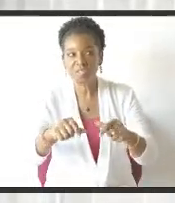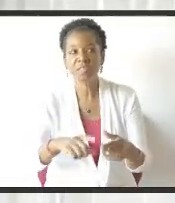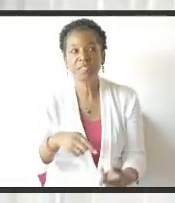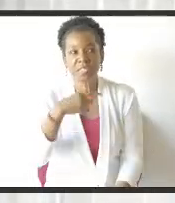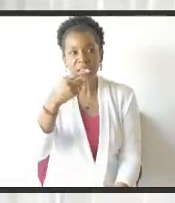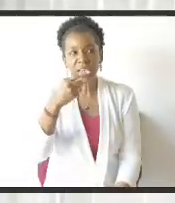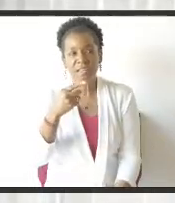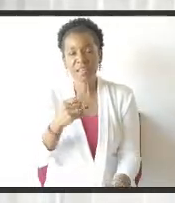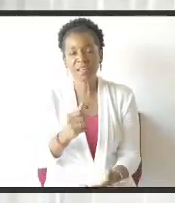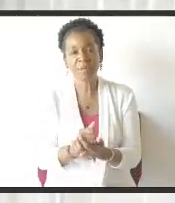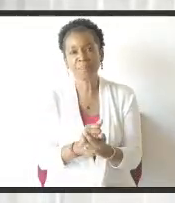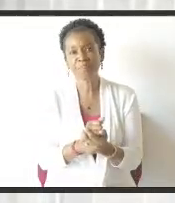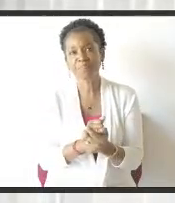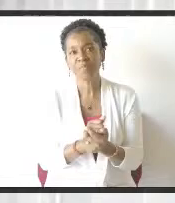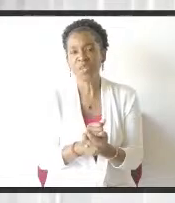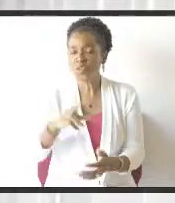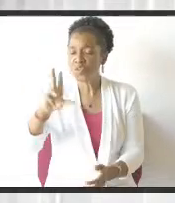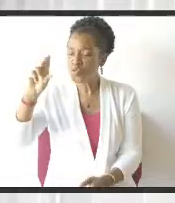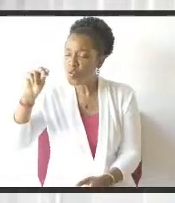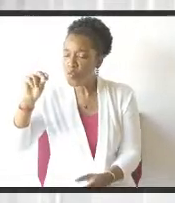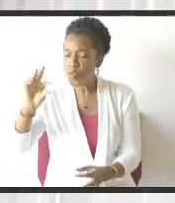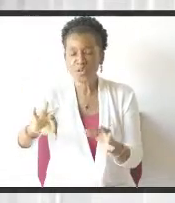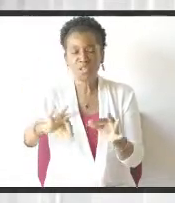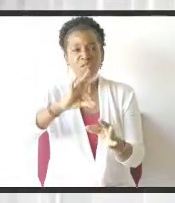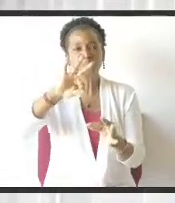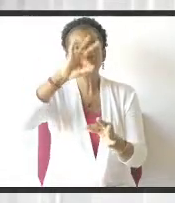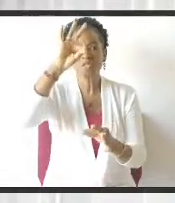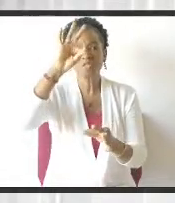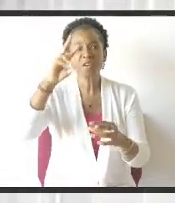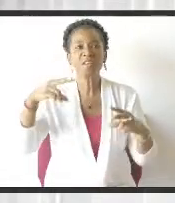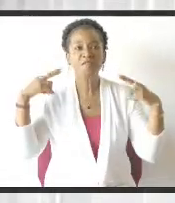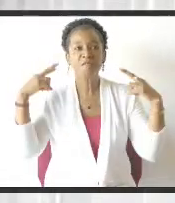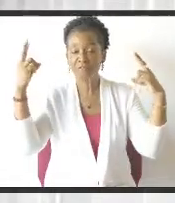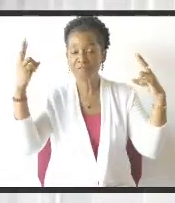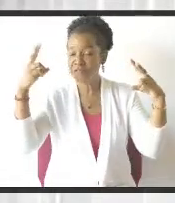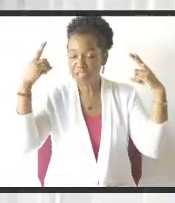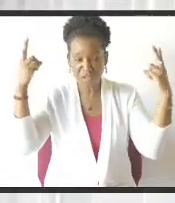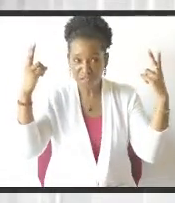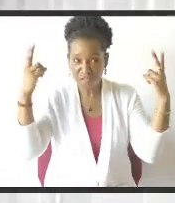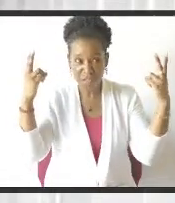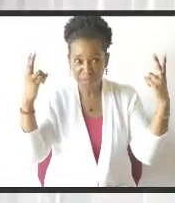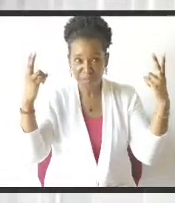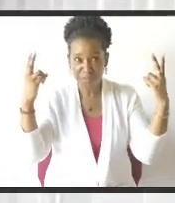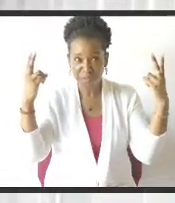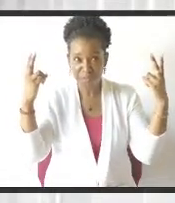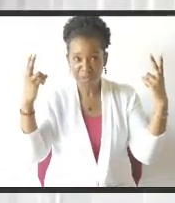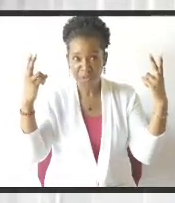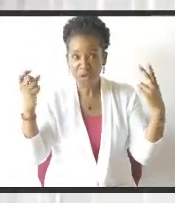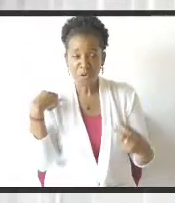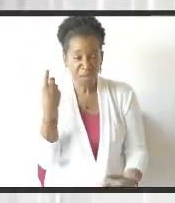so no spiritual victory can be won without them.